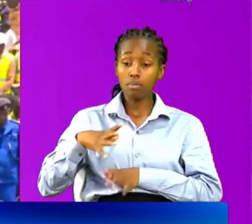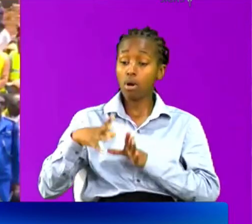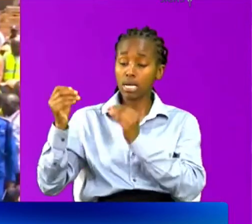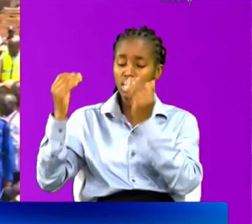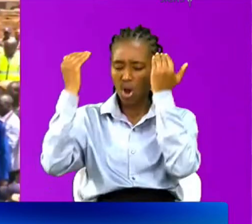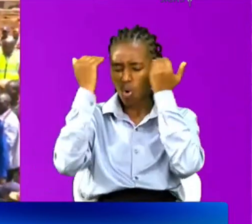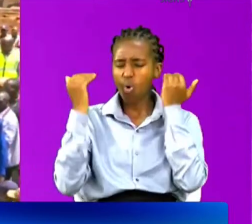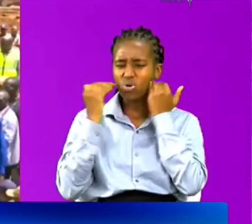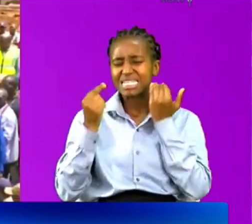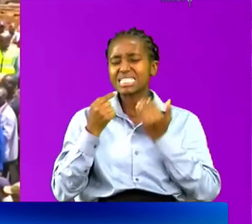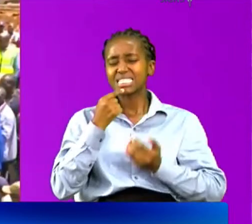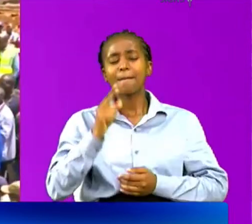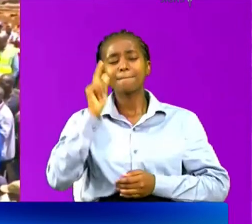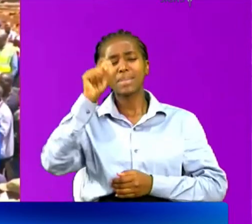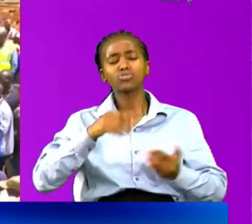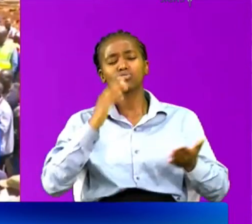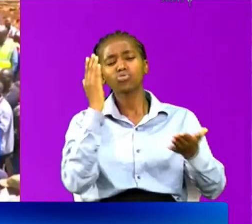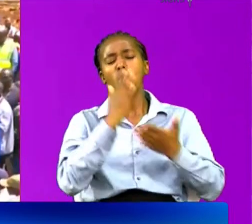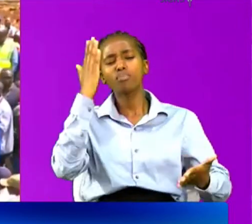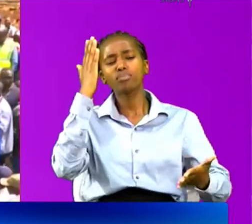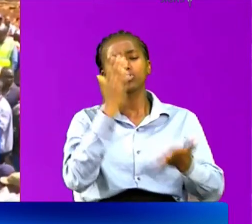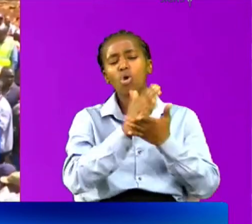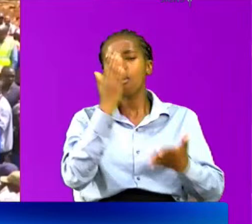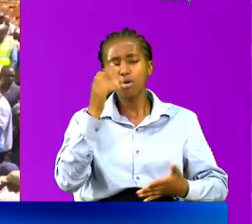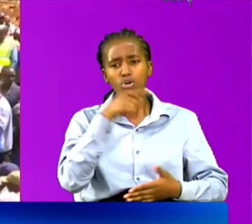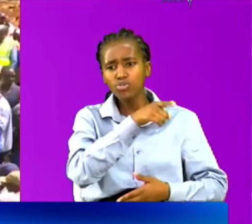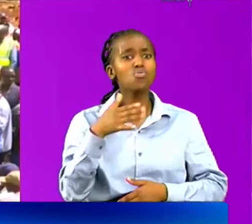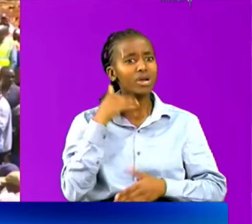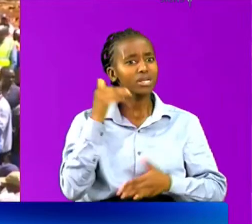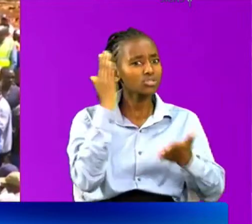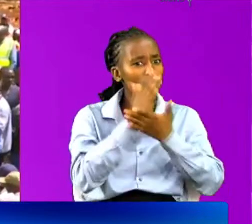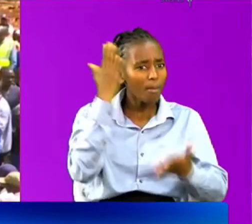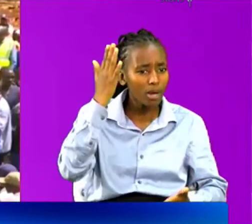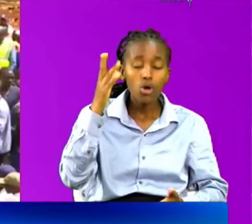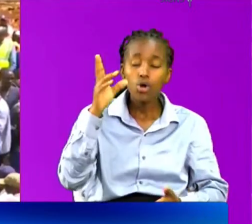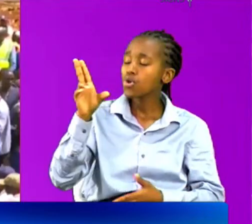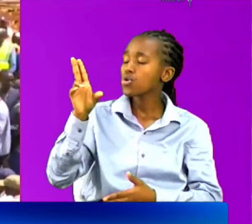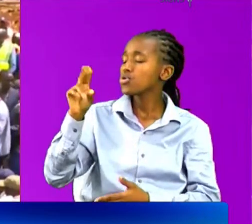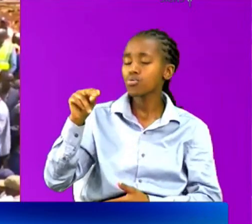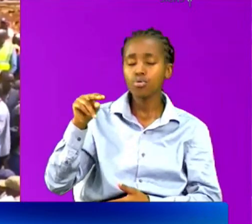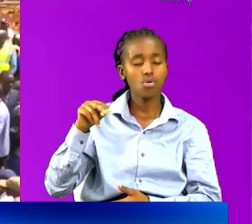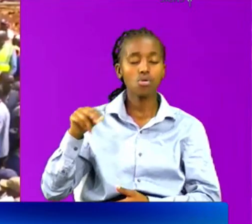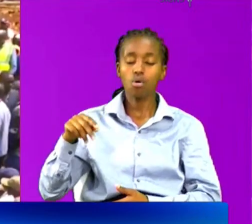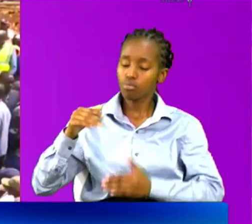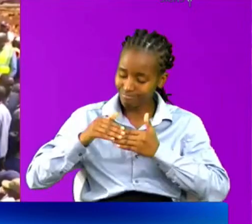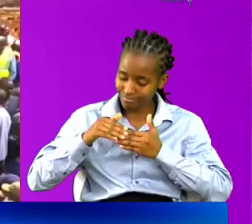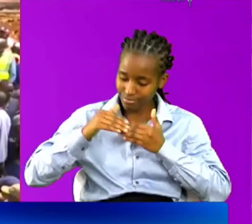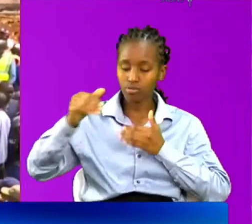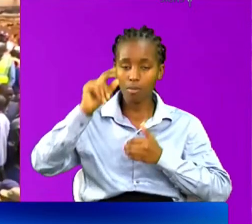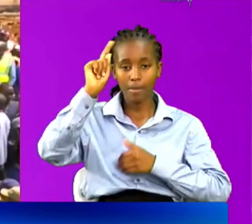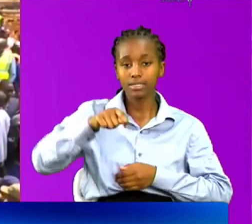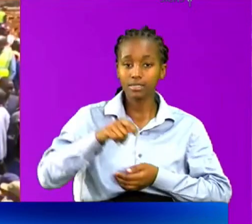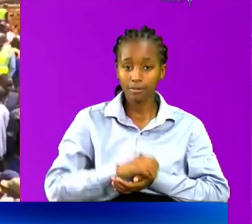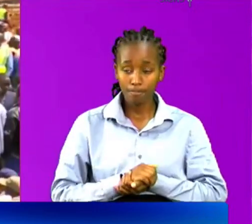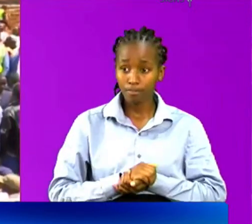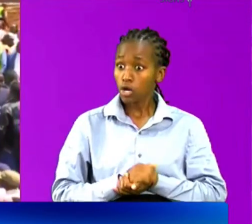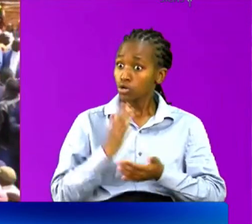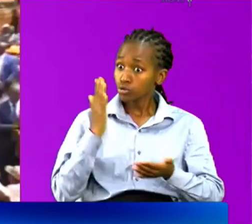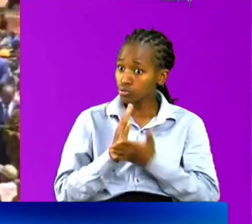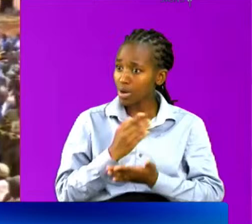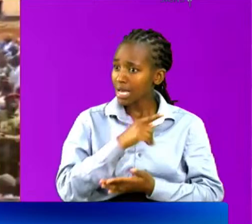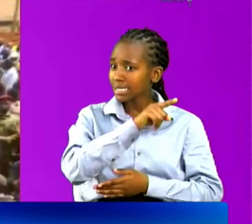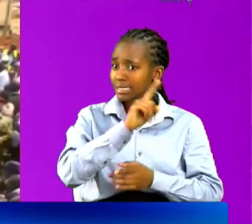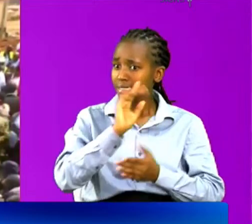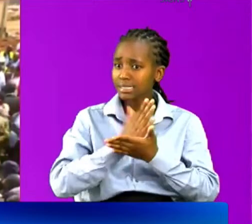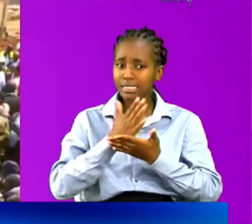isimame. Mnataka hii kazi ikwame ama iendelee? Si kuna vijana wanafanya kazi hapa saa hizi?